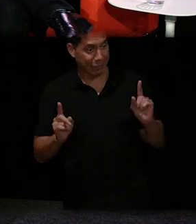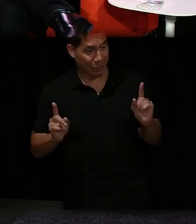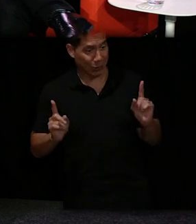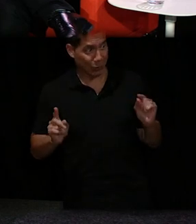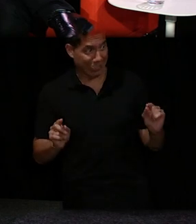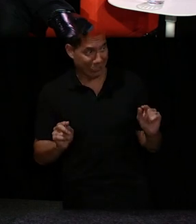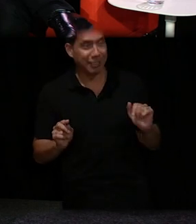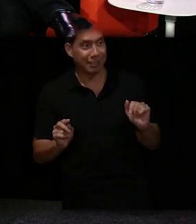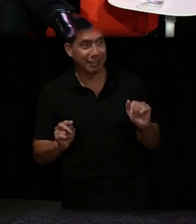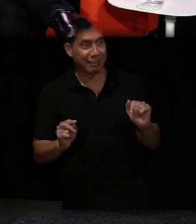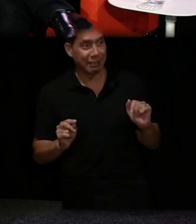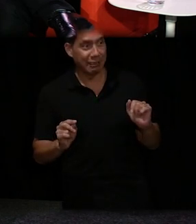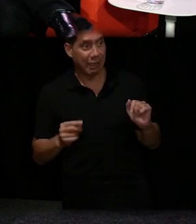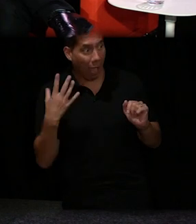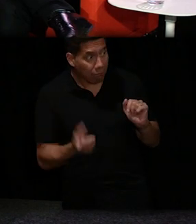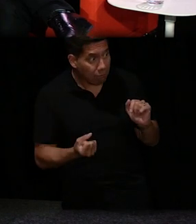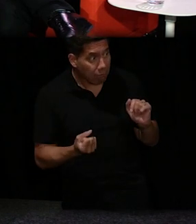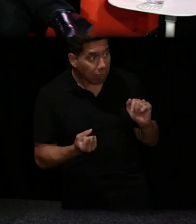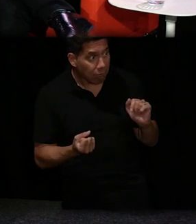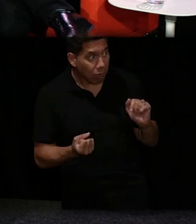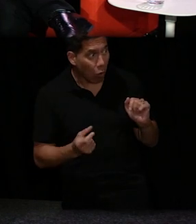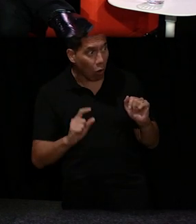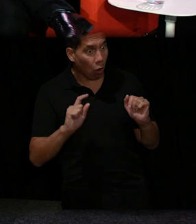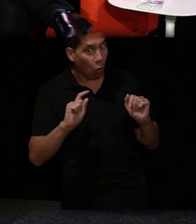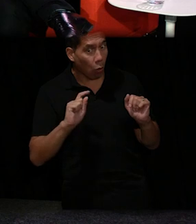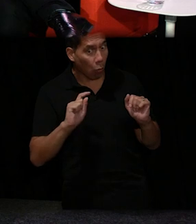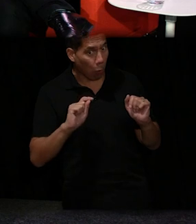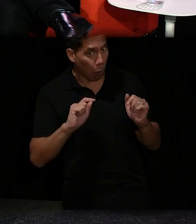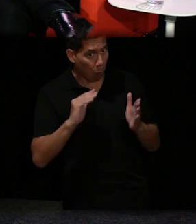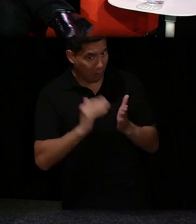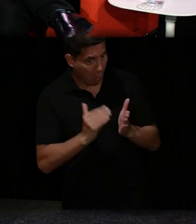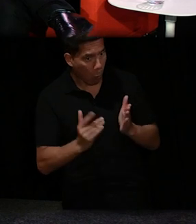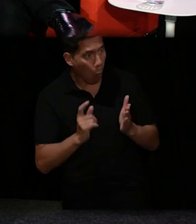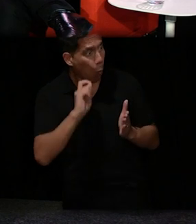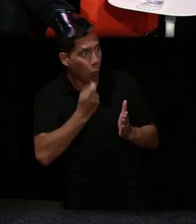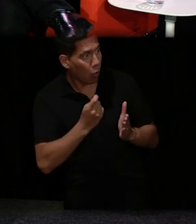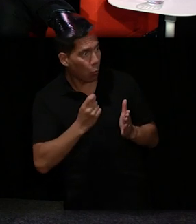have done or are doing or will completely take over from press.